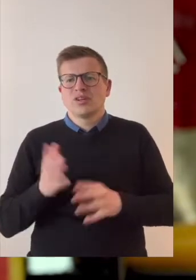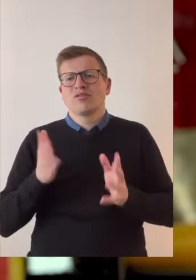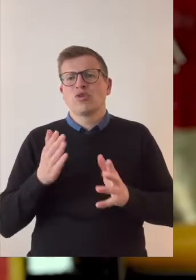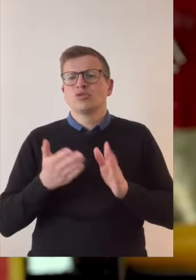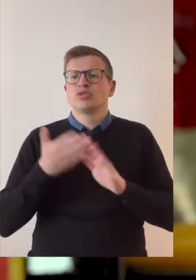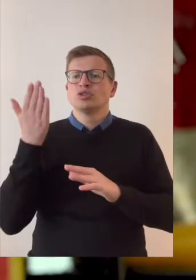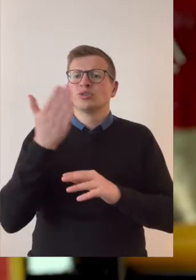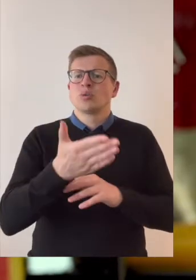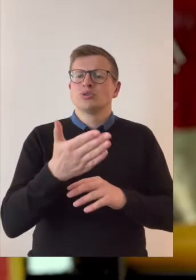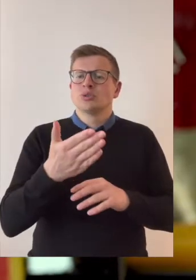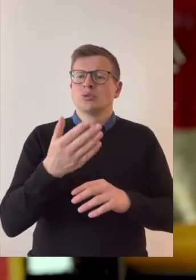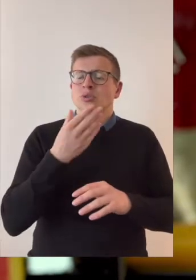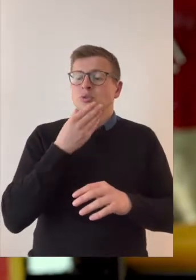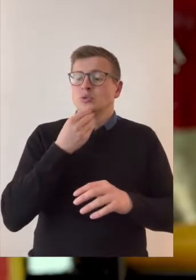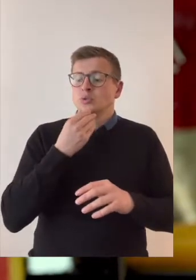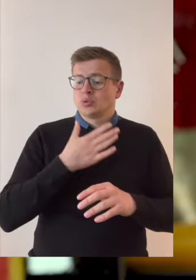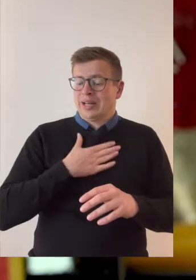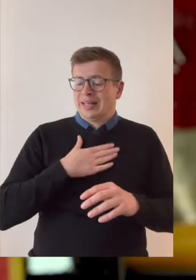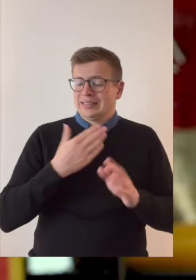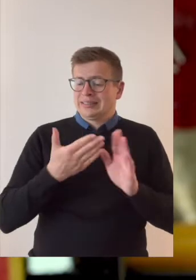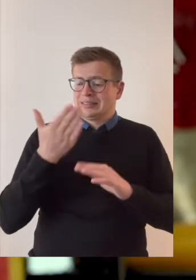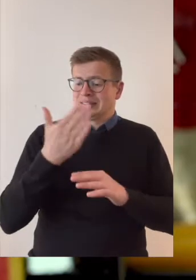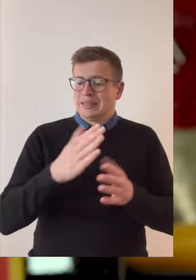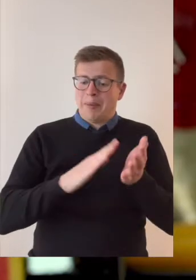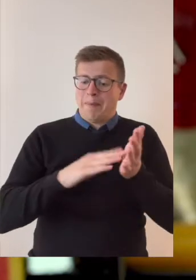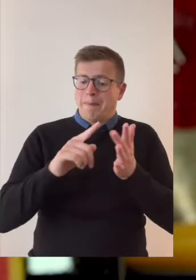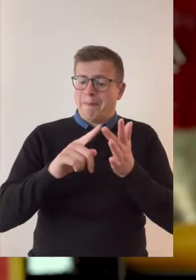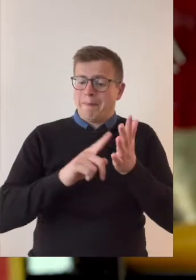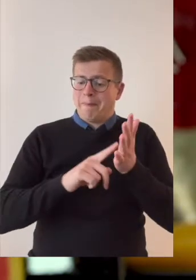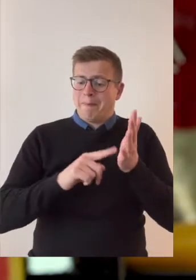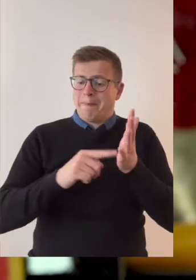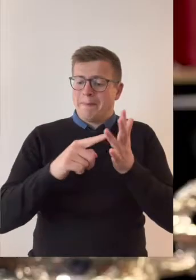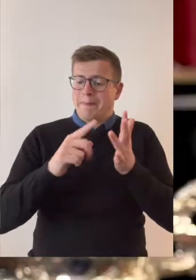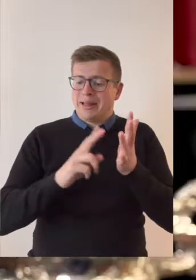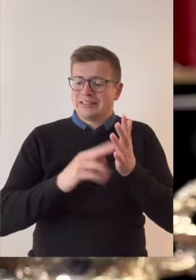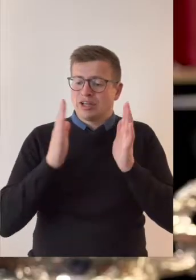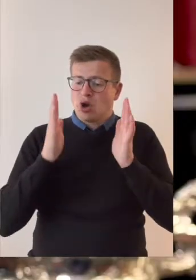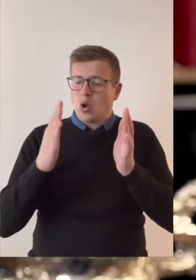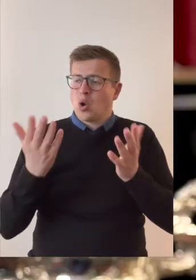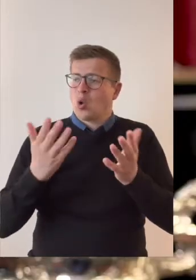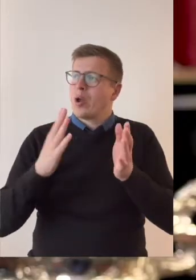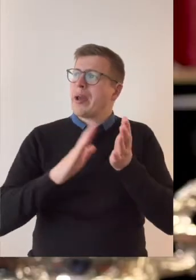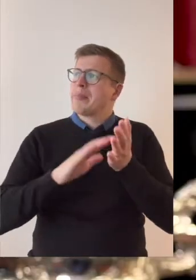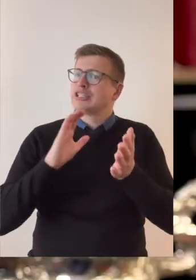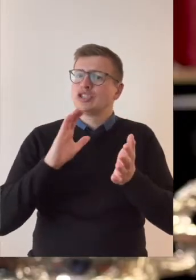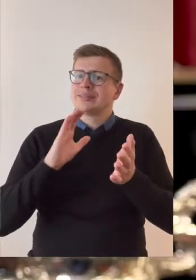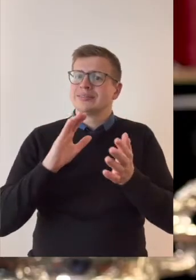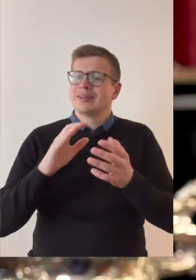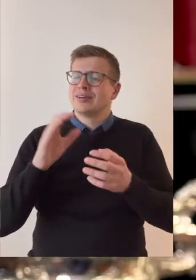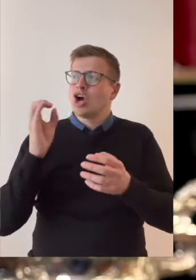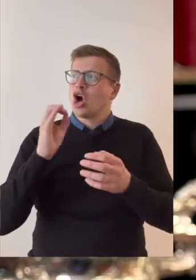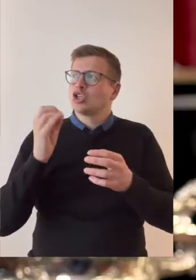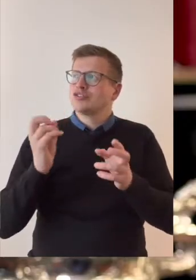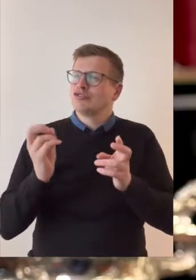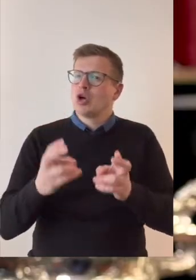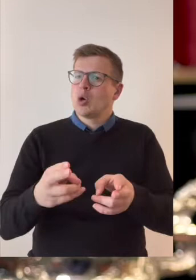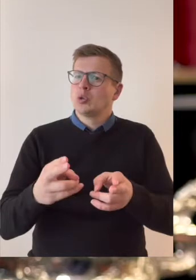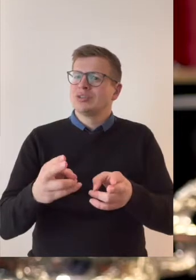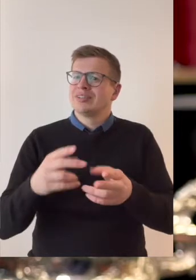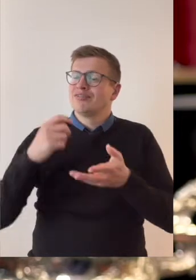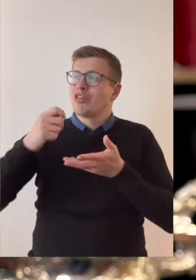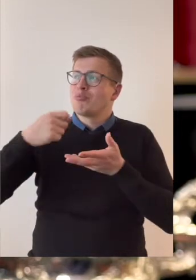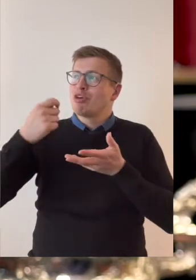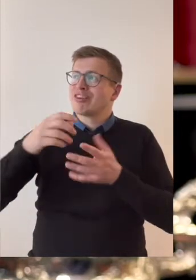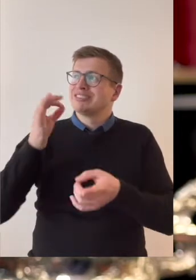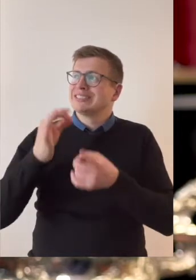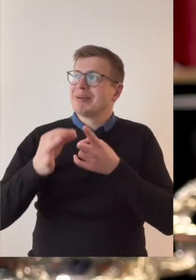And of course, going to I always used to like it at Milton Hall in Manchester, Oxford Road, for the